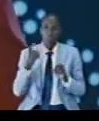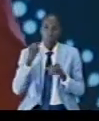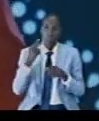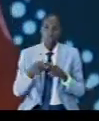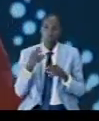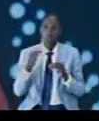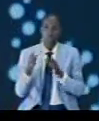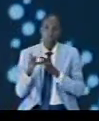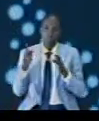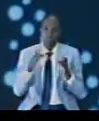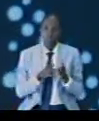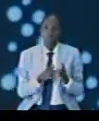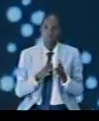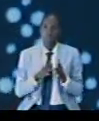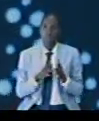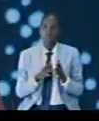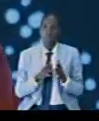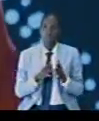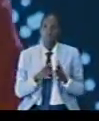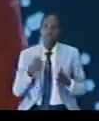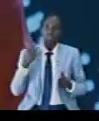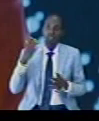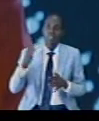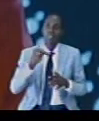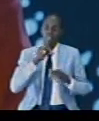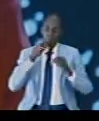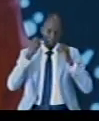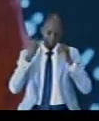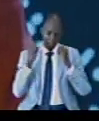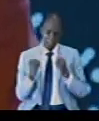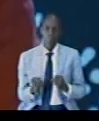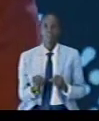Jesus, there is power